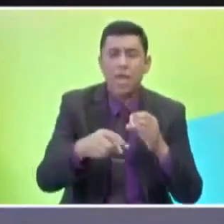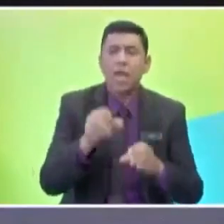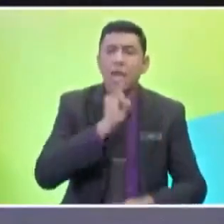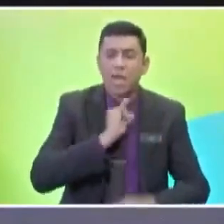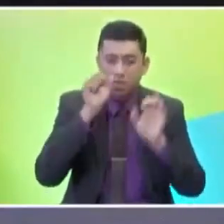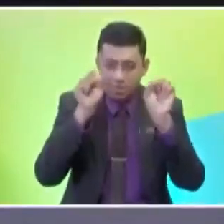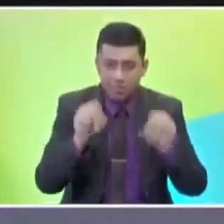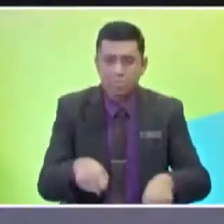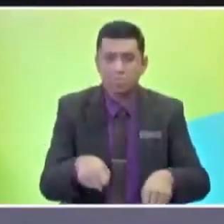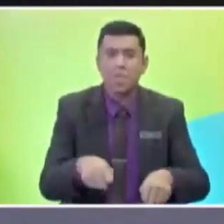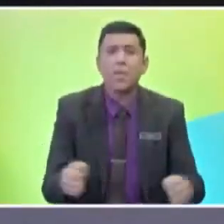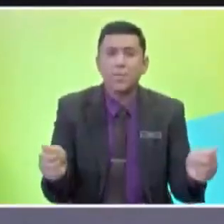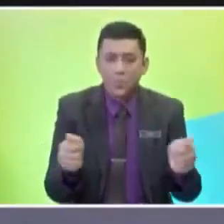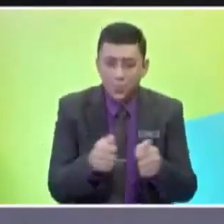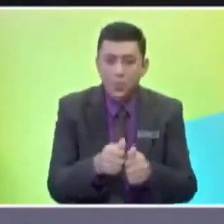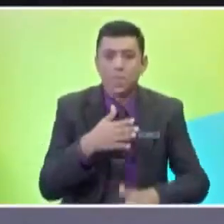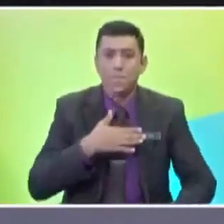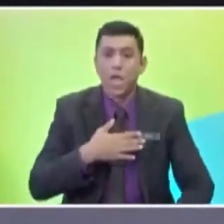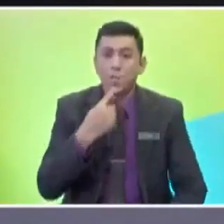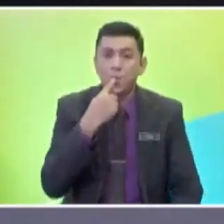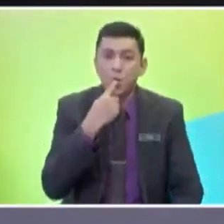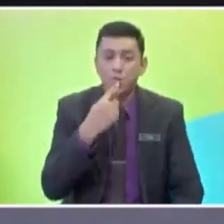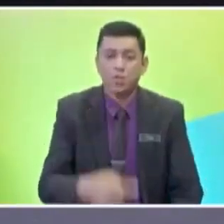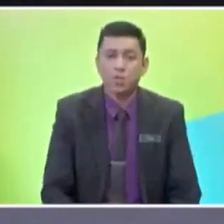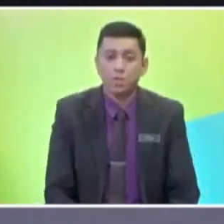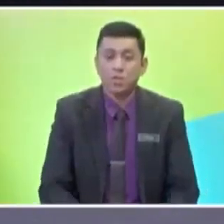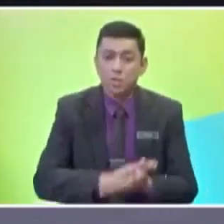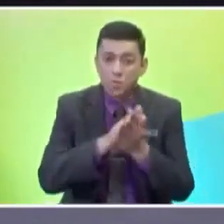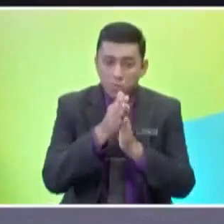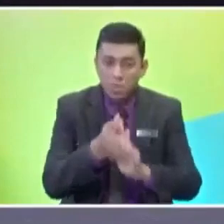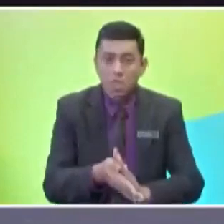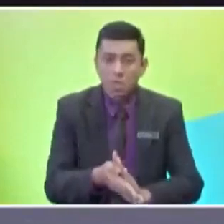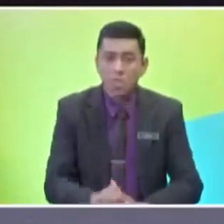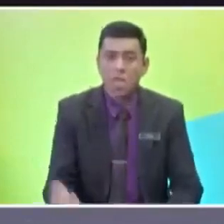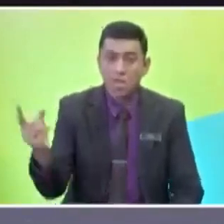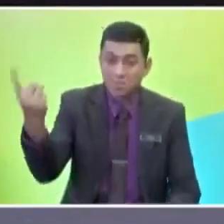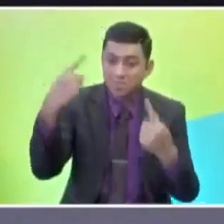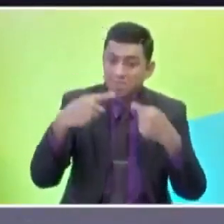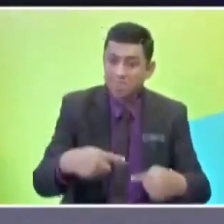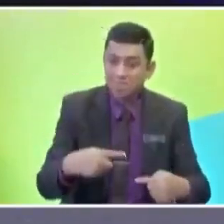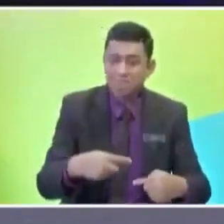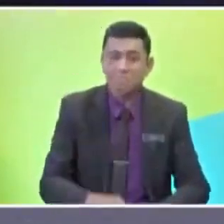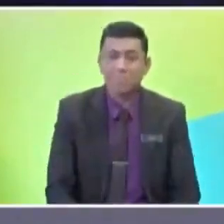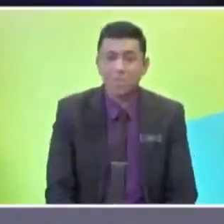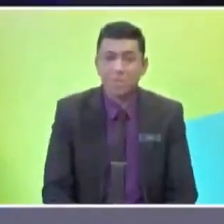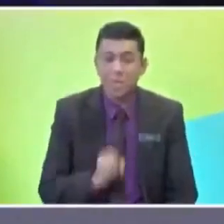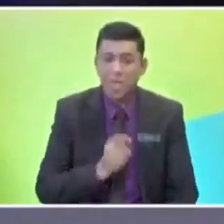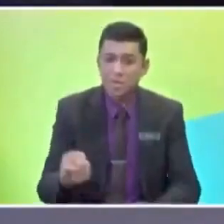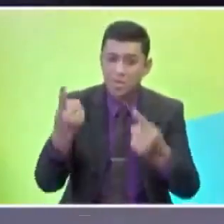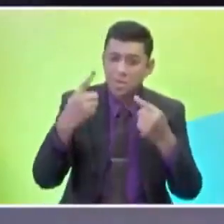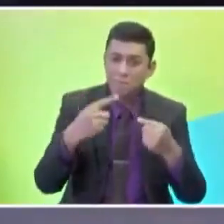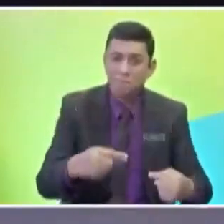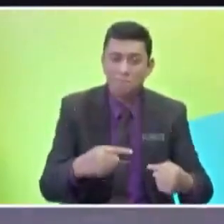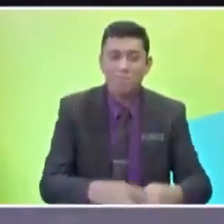I can taste a carrot with my mouth. So carrot, here I come. I'm coming for you,